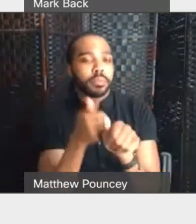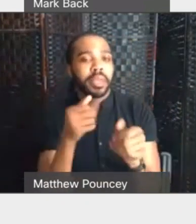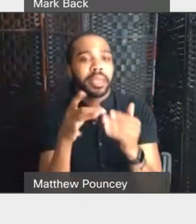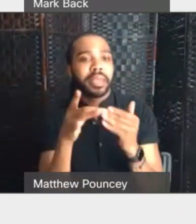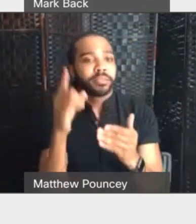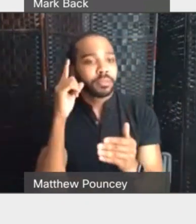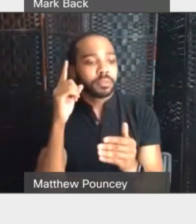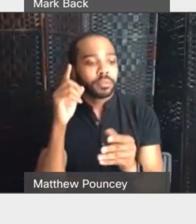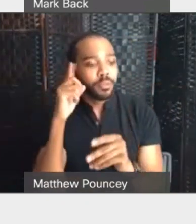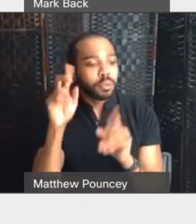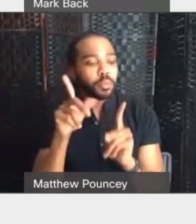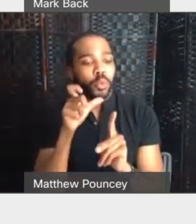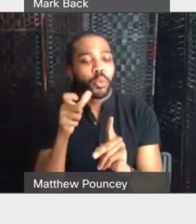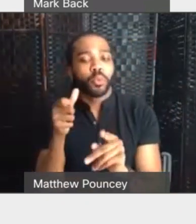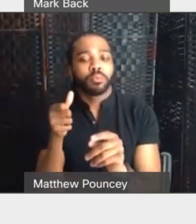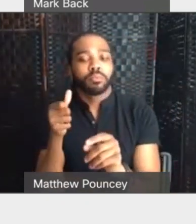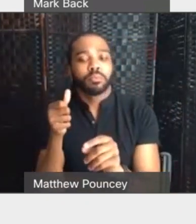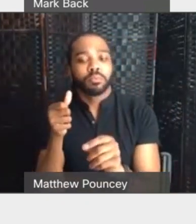DDS who have been vaccinated?